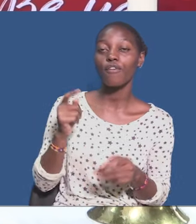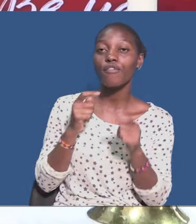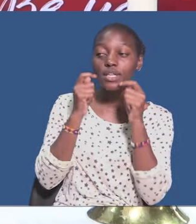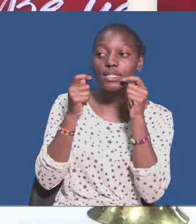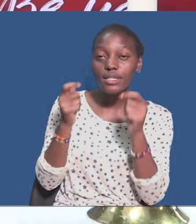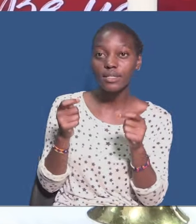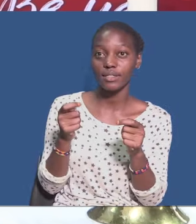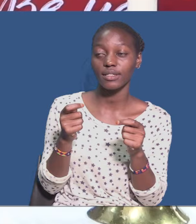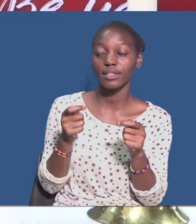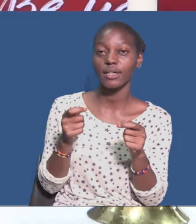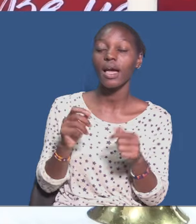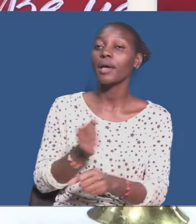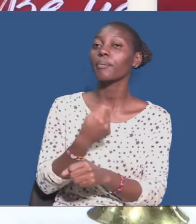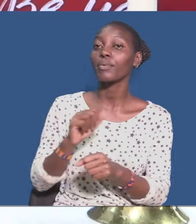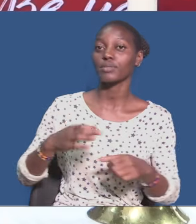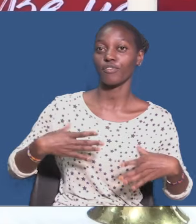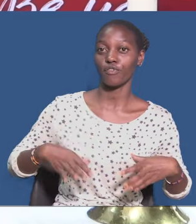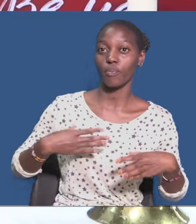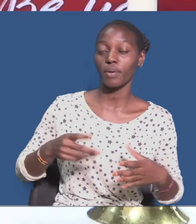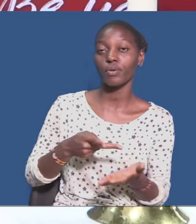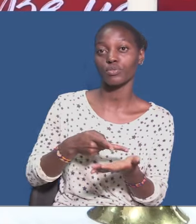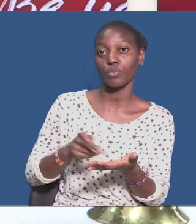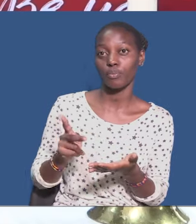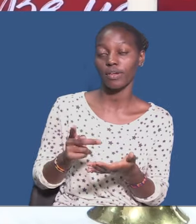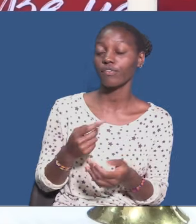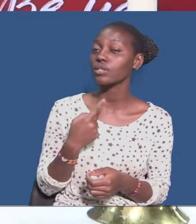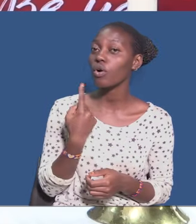pay with his own Son.